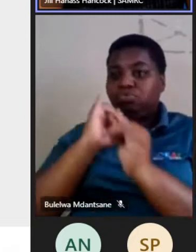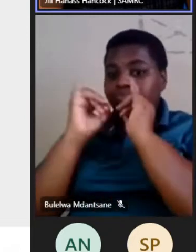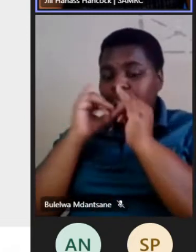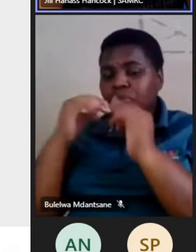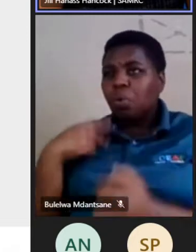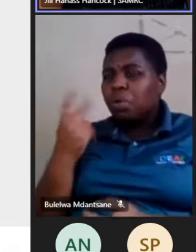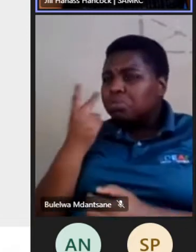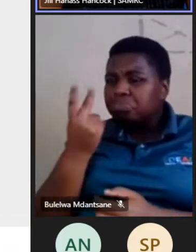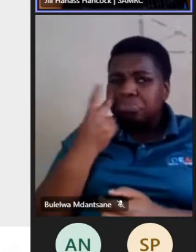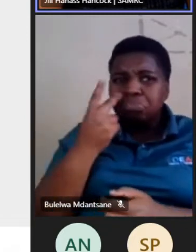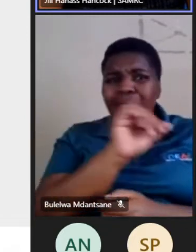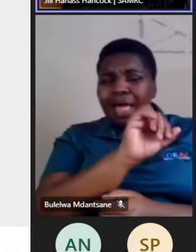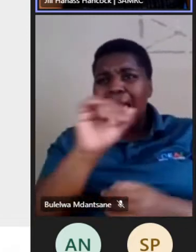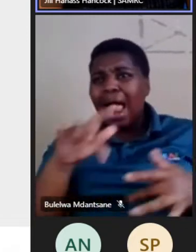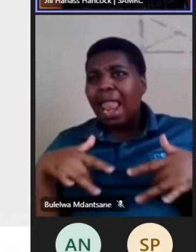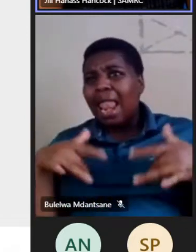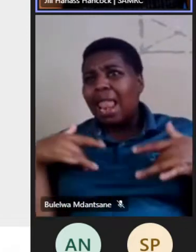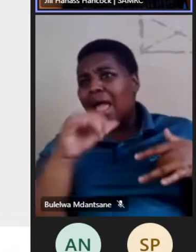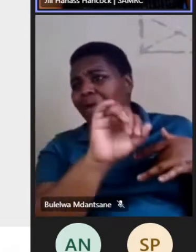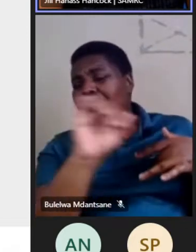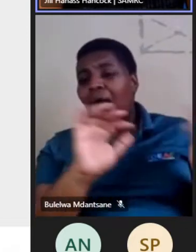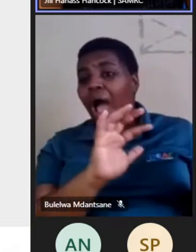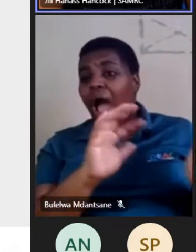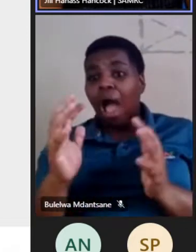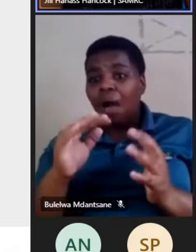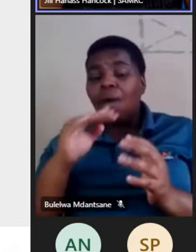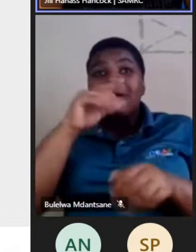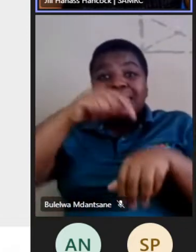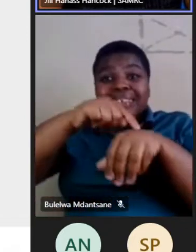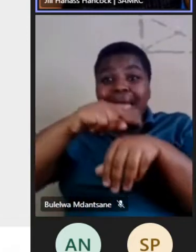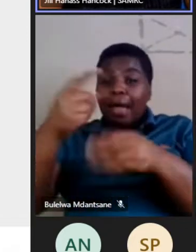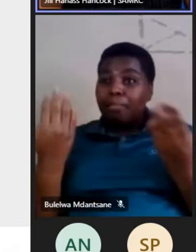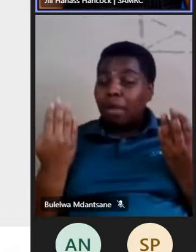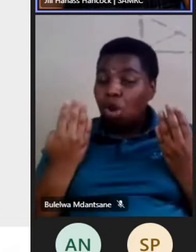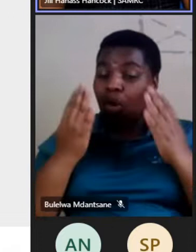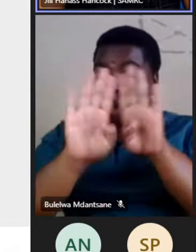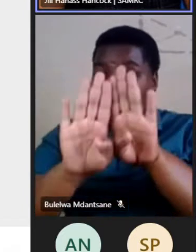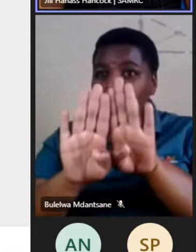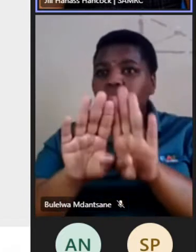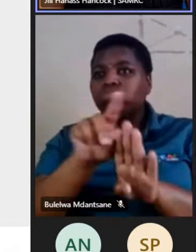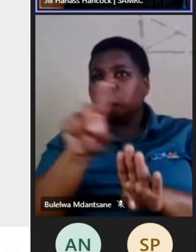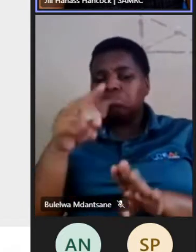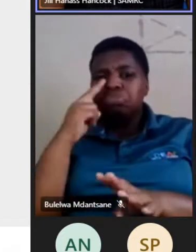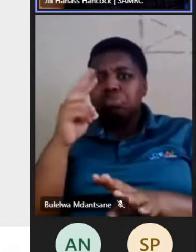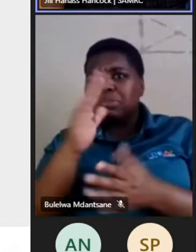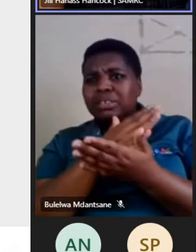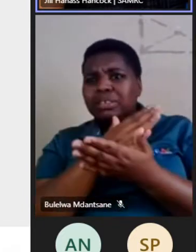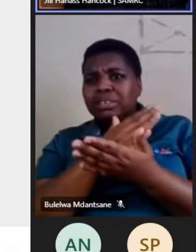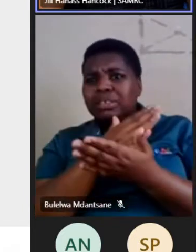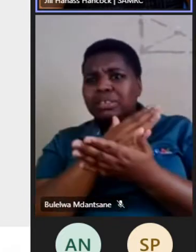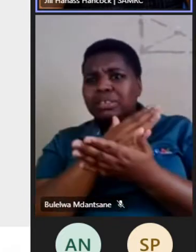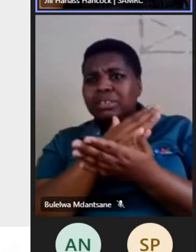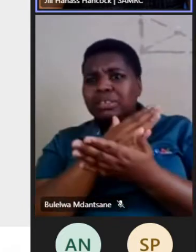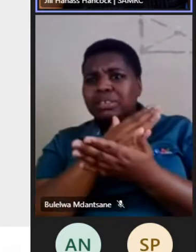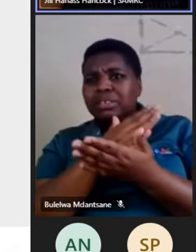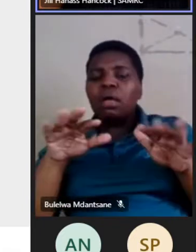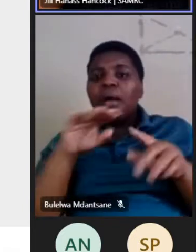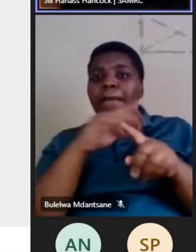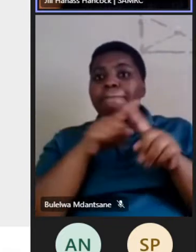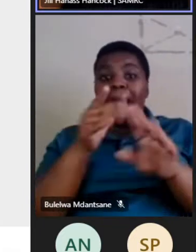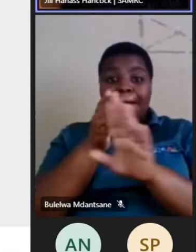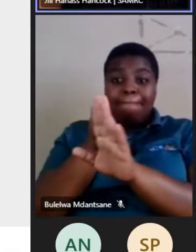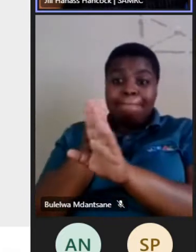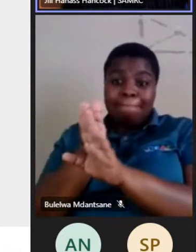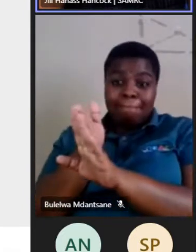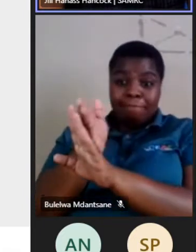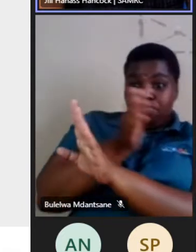conditions, which were during lockdown relatively similar in very large families. But before the lockdown, those